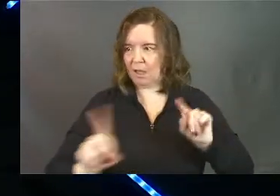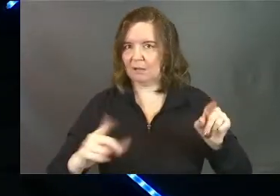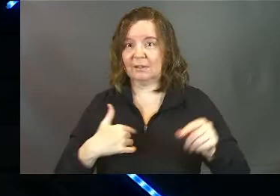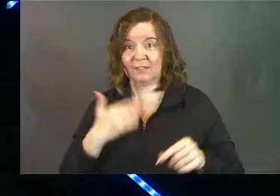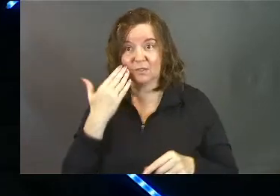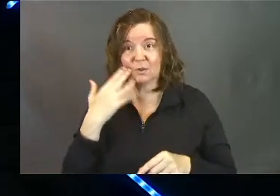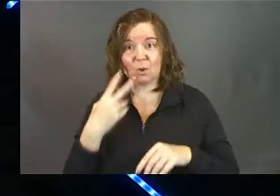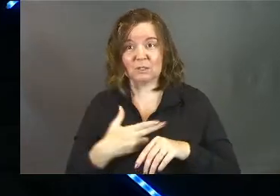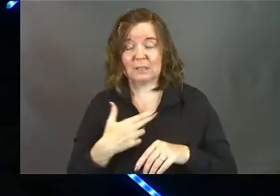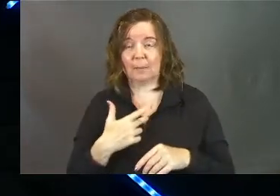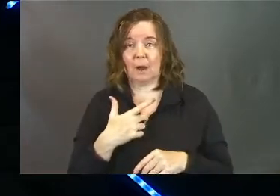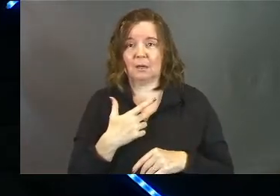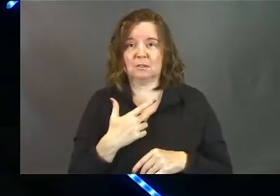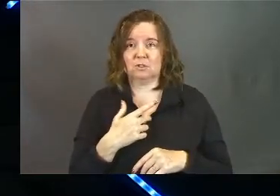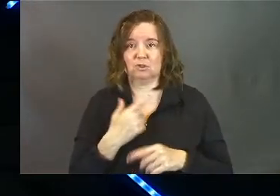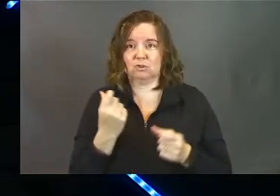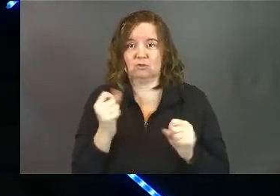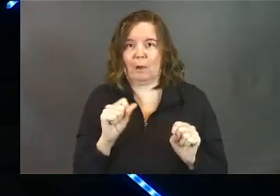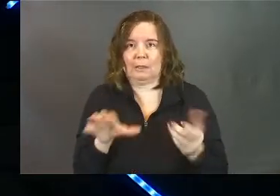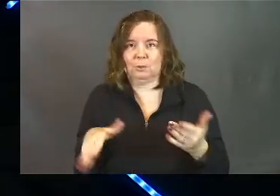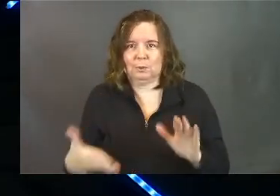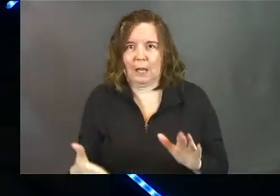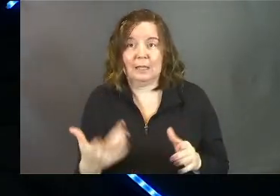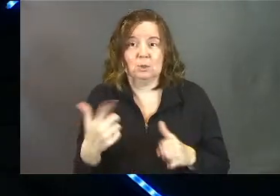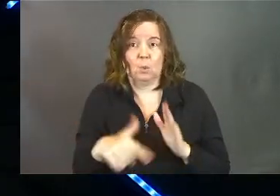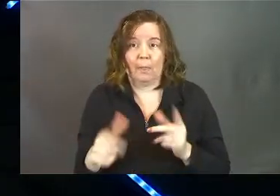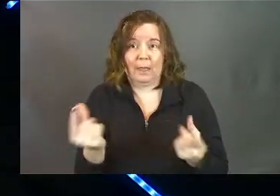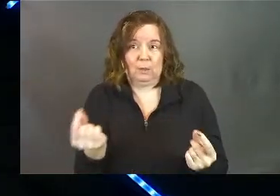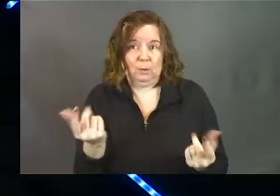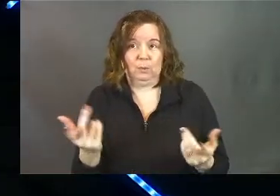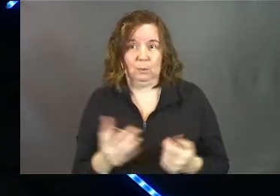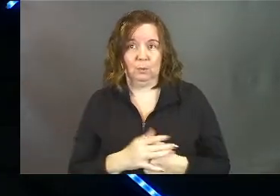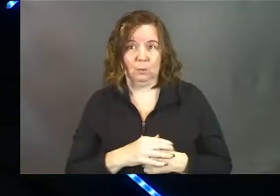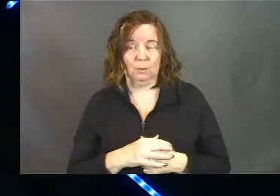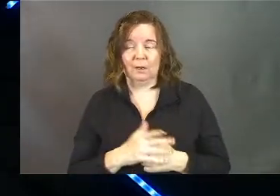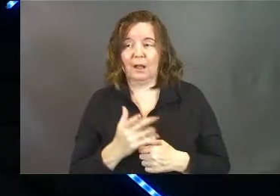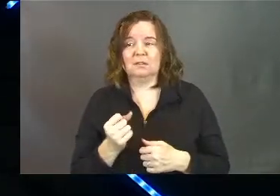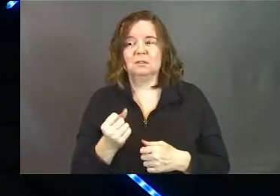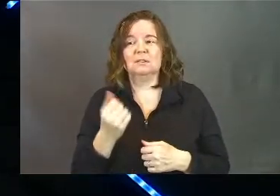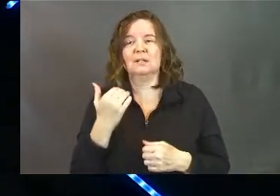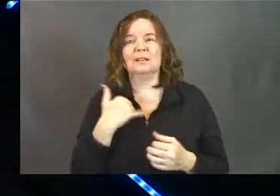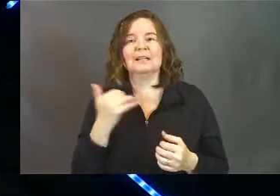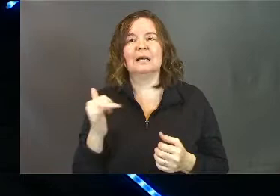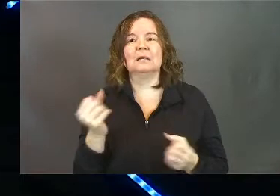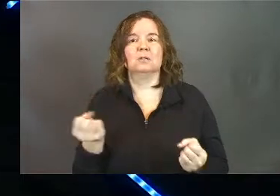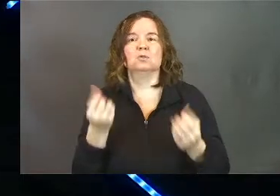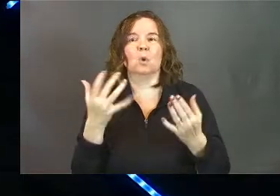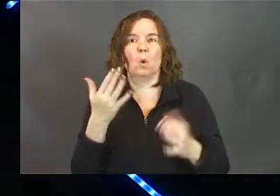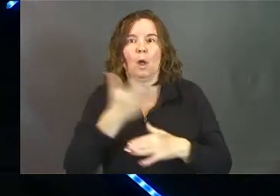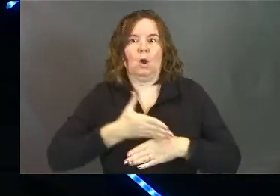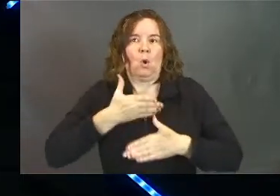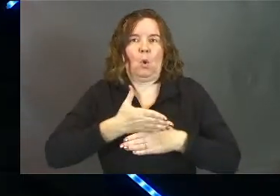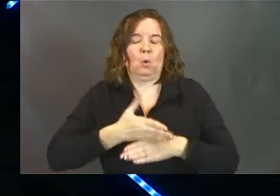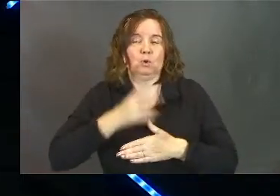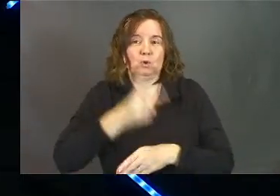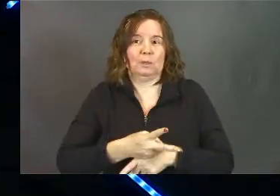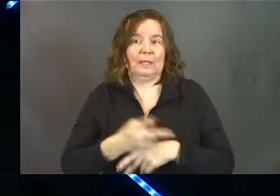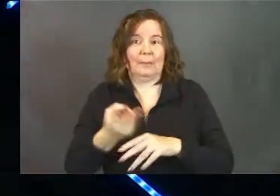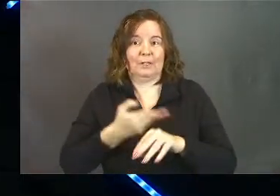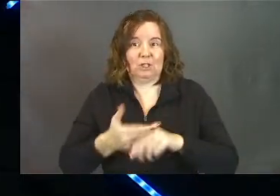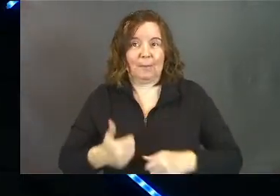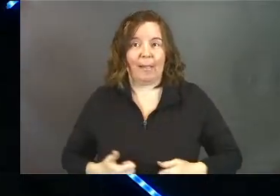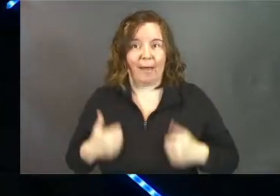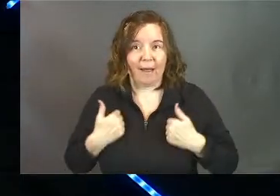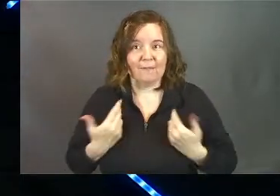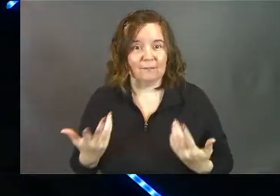if you've ever known sheep, sheep are just trying to die. Like that's what they do. They're just, you know, it's like so annoying to keep a sheep